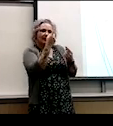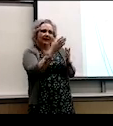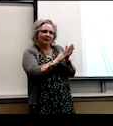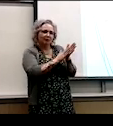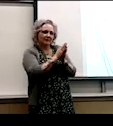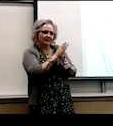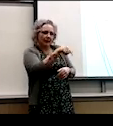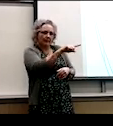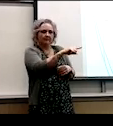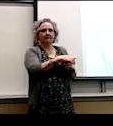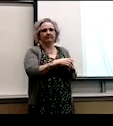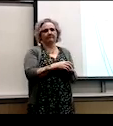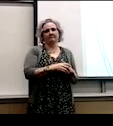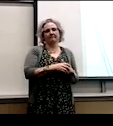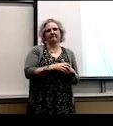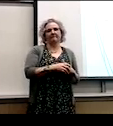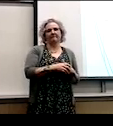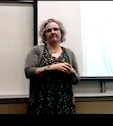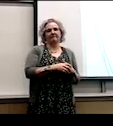MMSE.